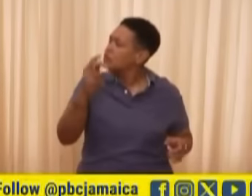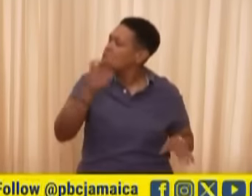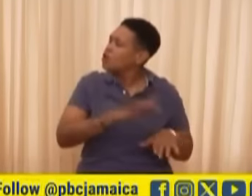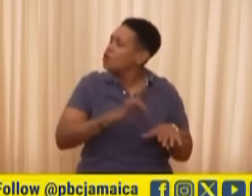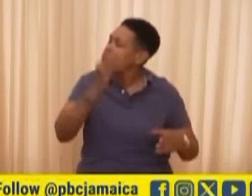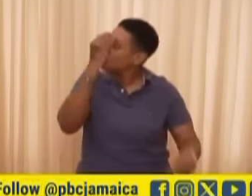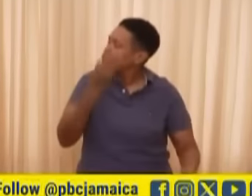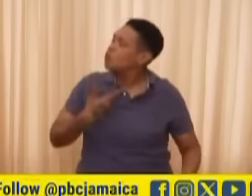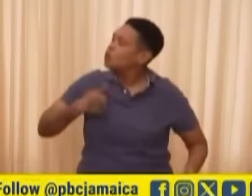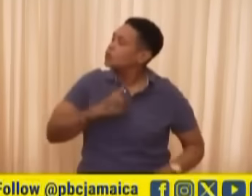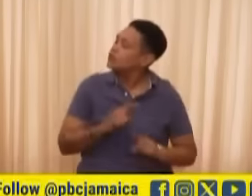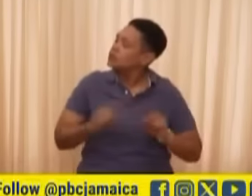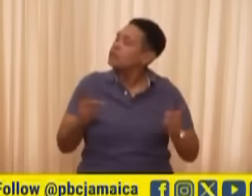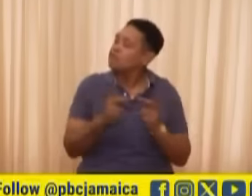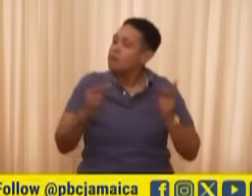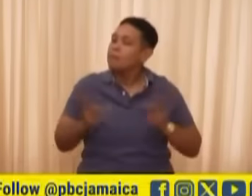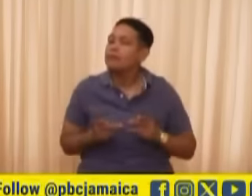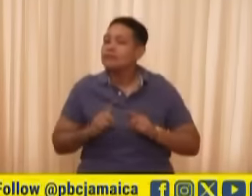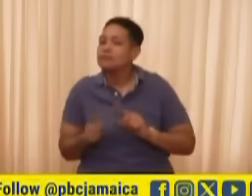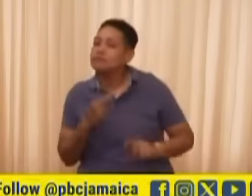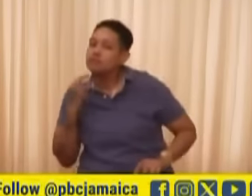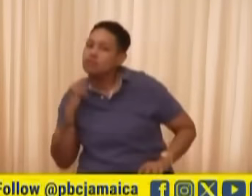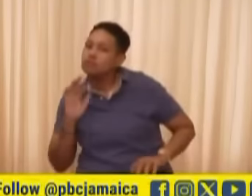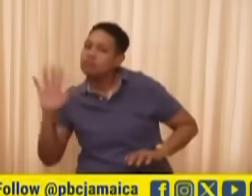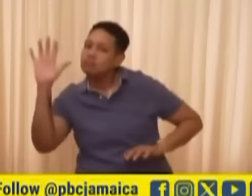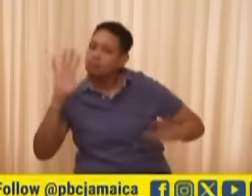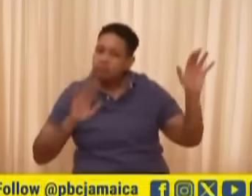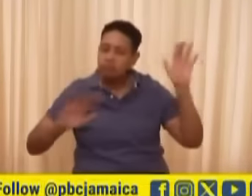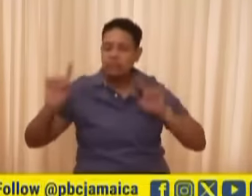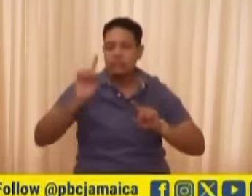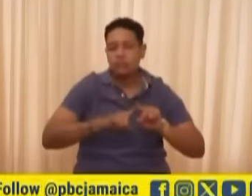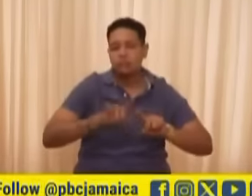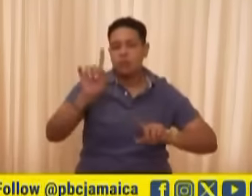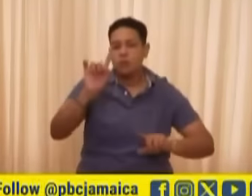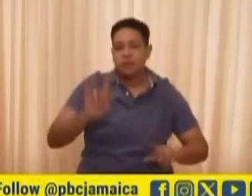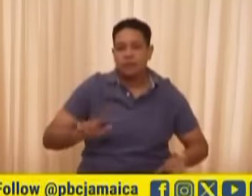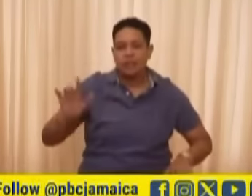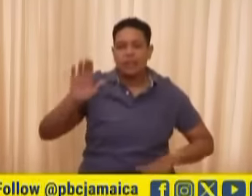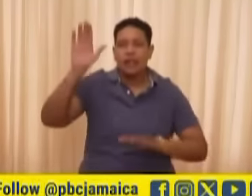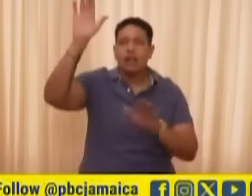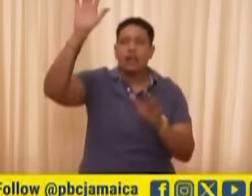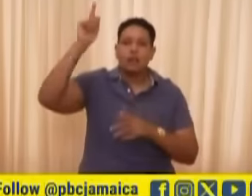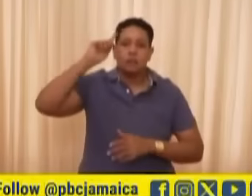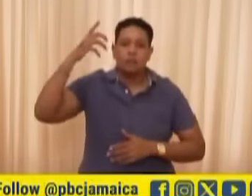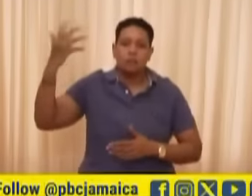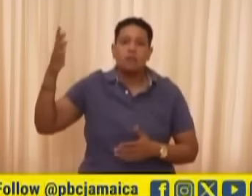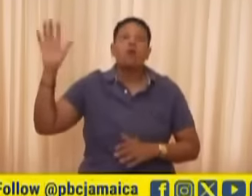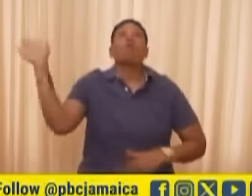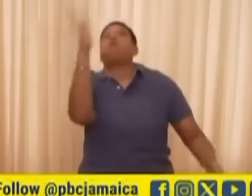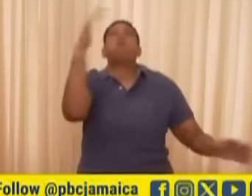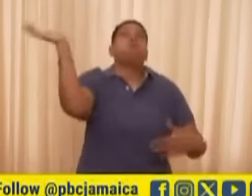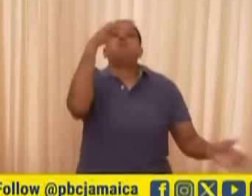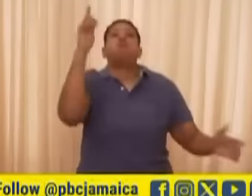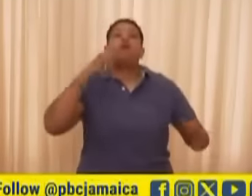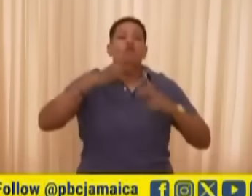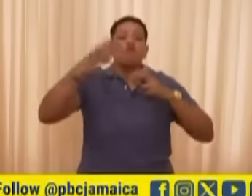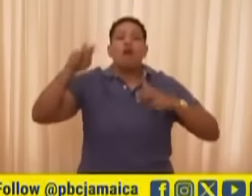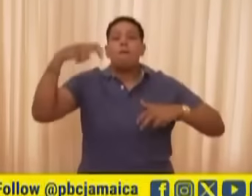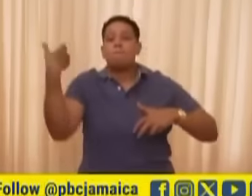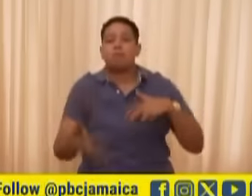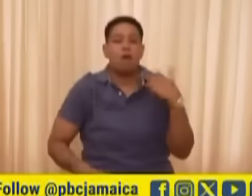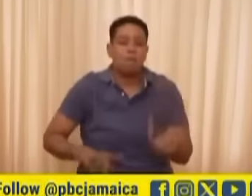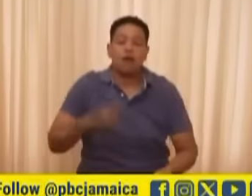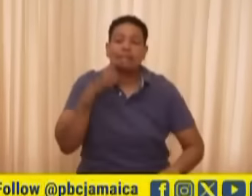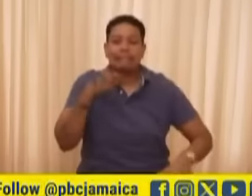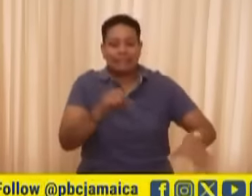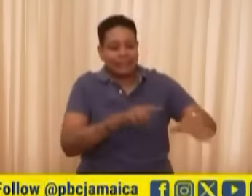that different places are at different risks based on their characteristics. Persons in hilly areas might be susceptible to landslides, those in the coast